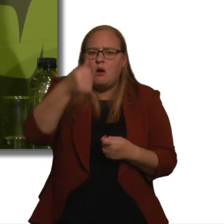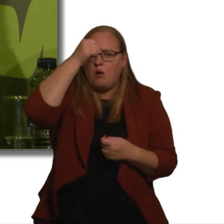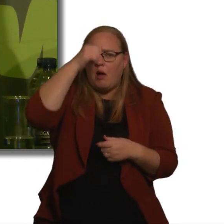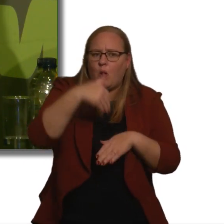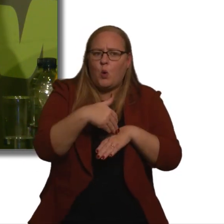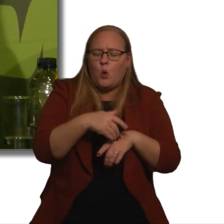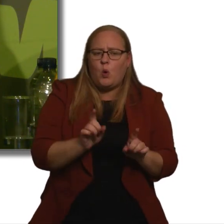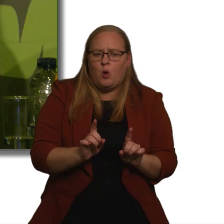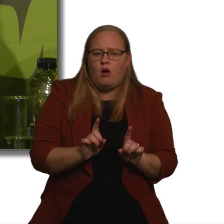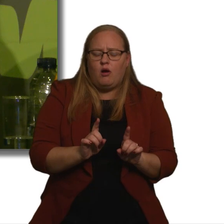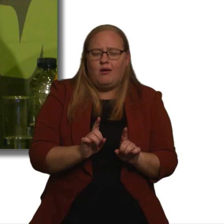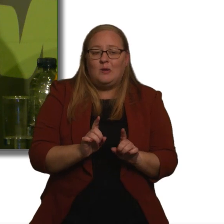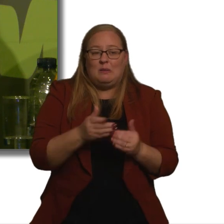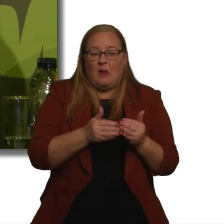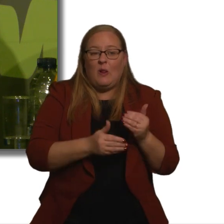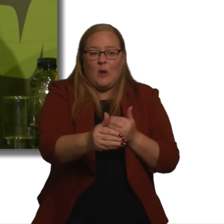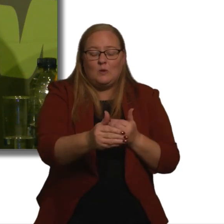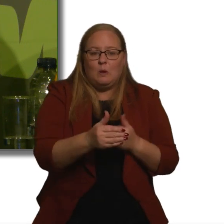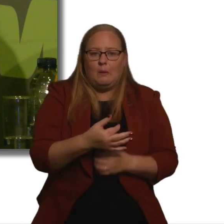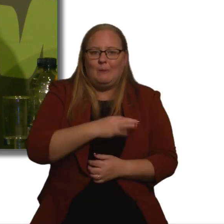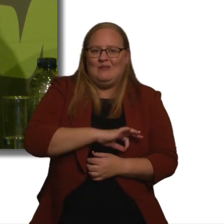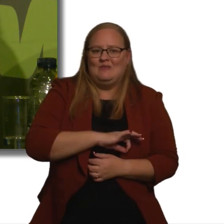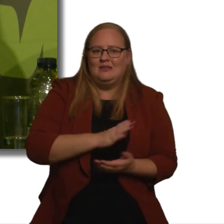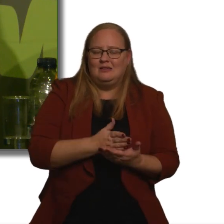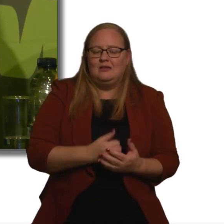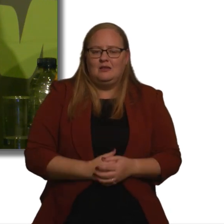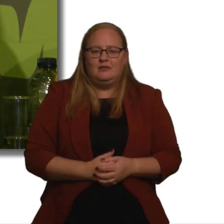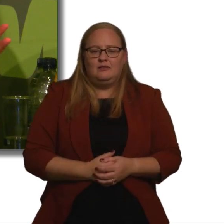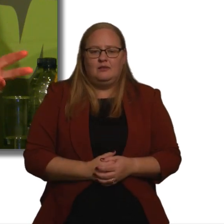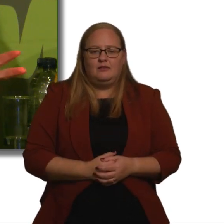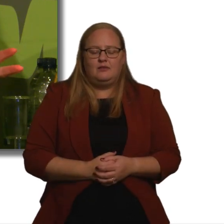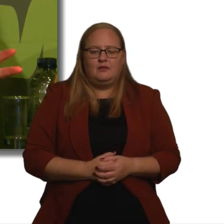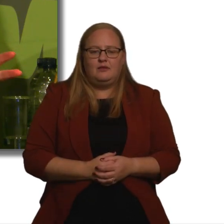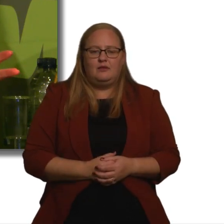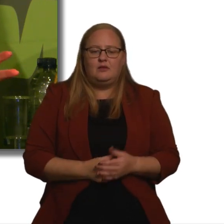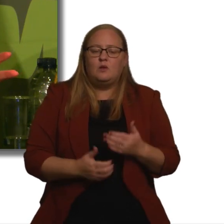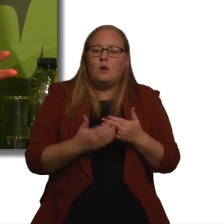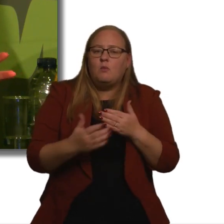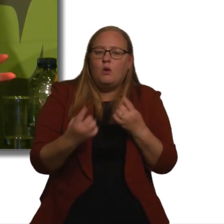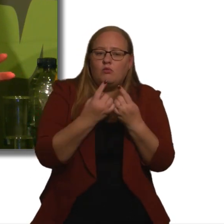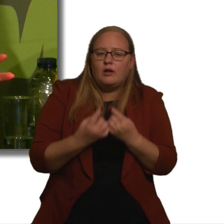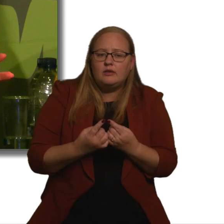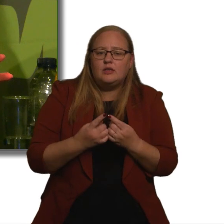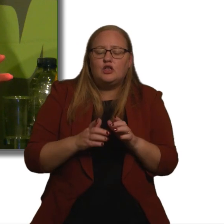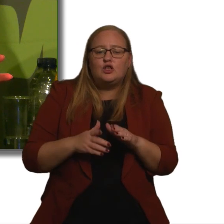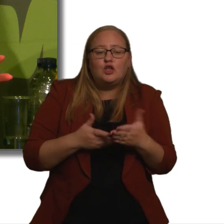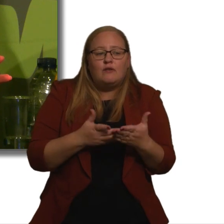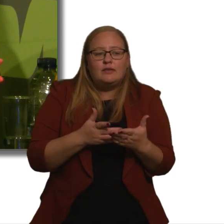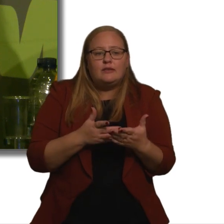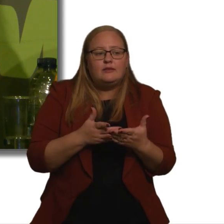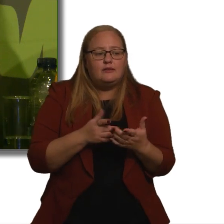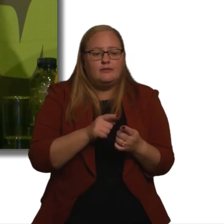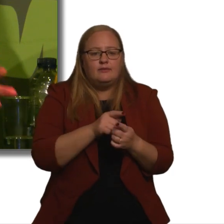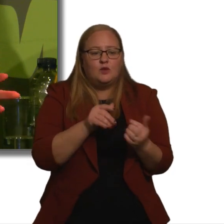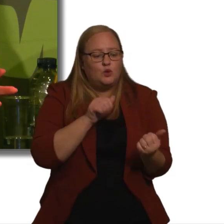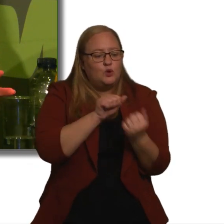bills that are really important for us, I think capturing more products and services that are relevant to young people,